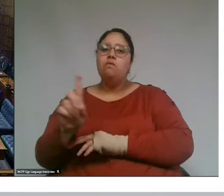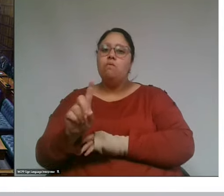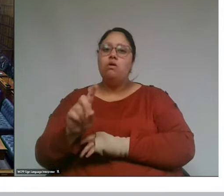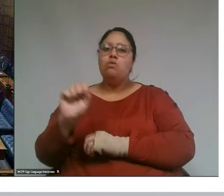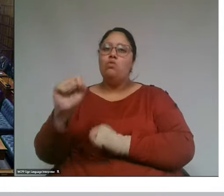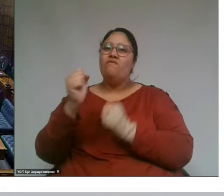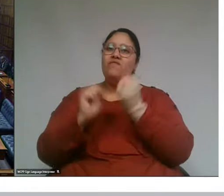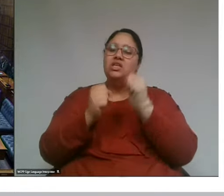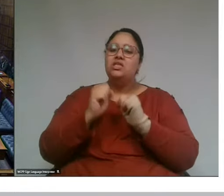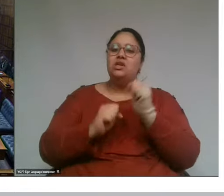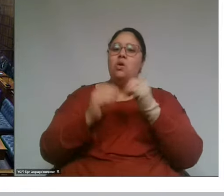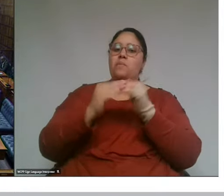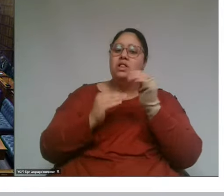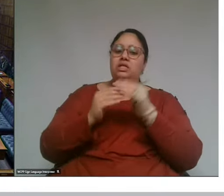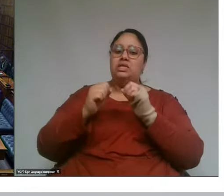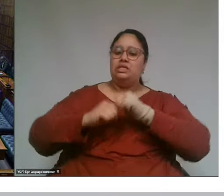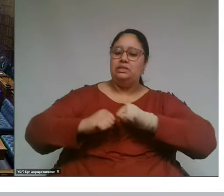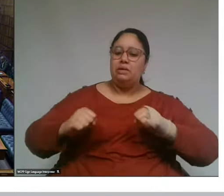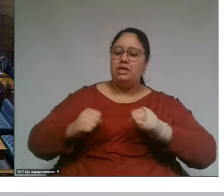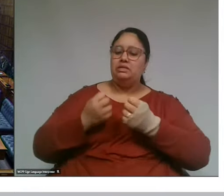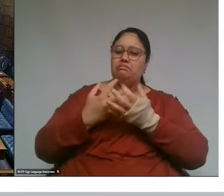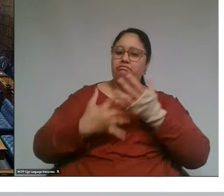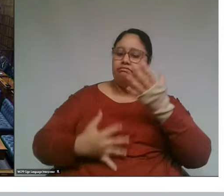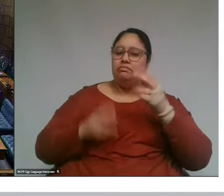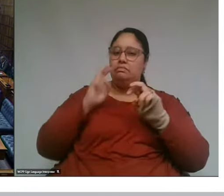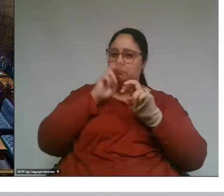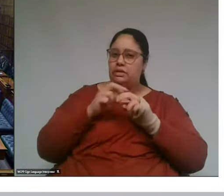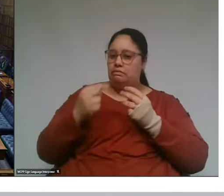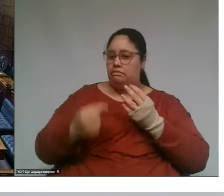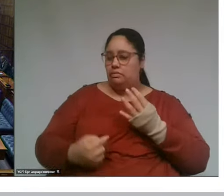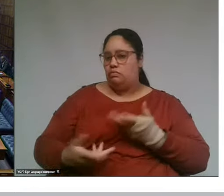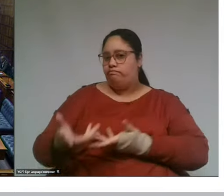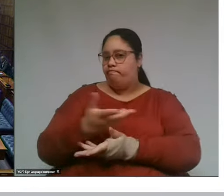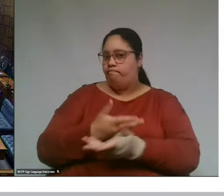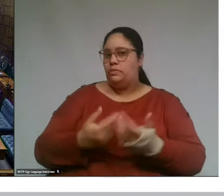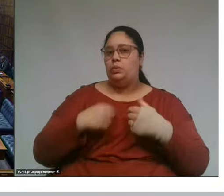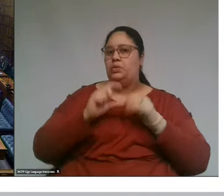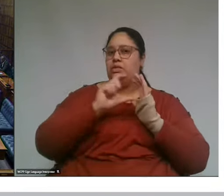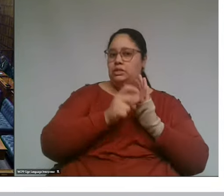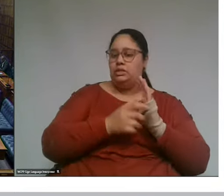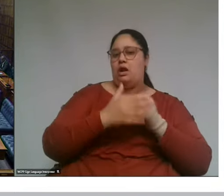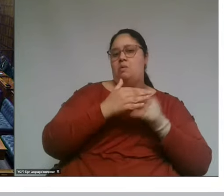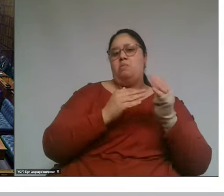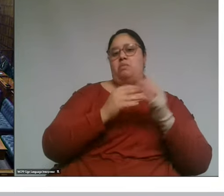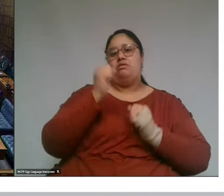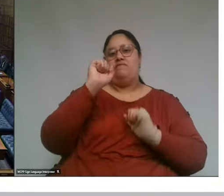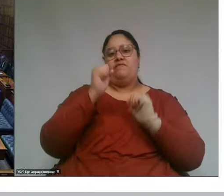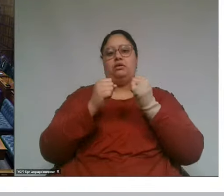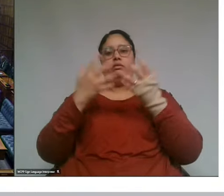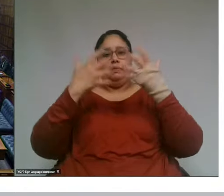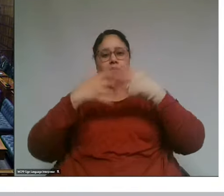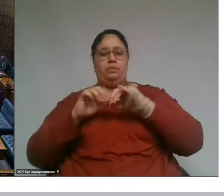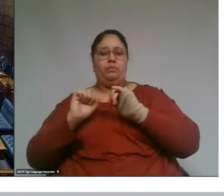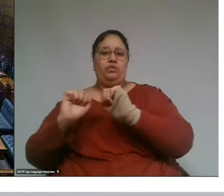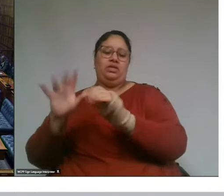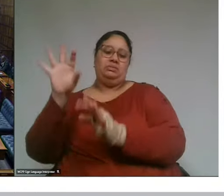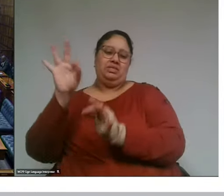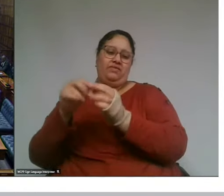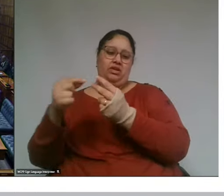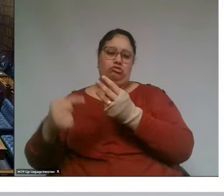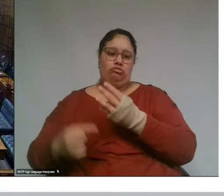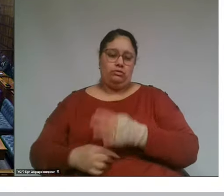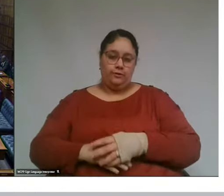Factory and their building and their space and then we will Design and Build That Factory according to their